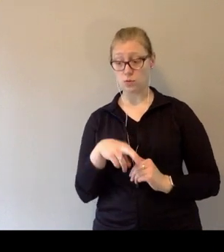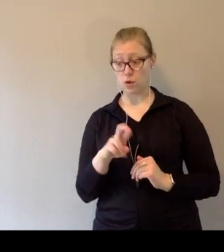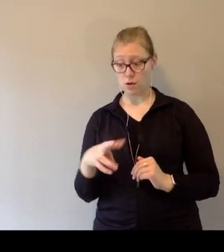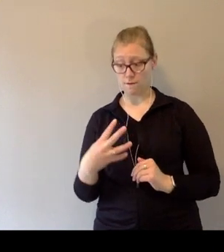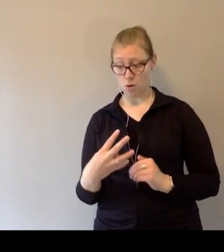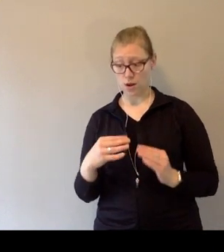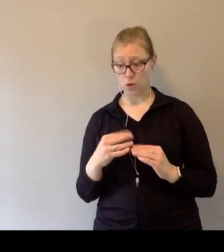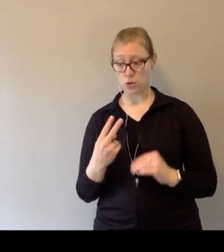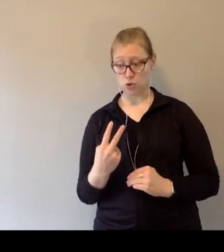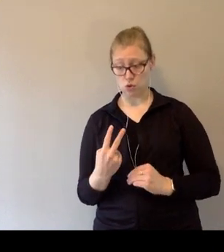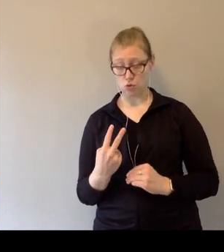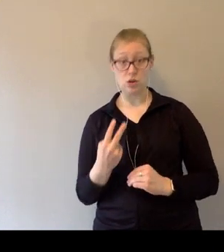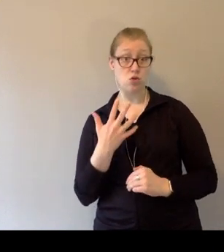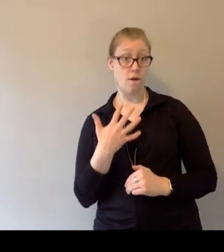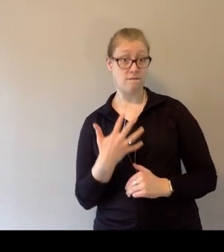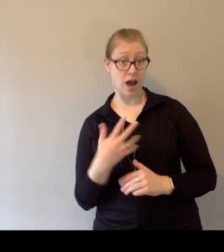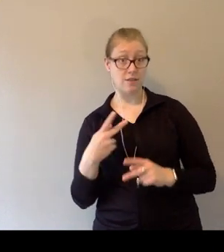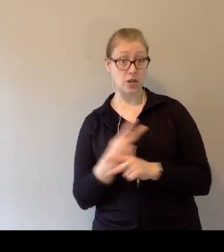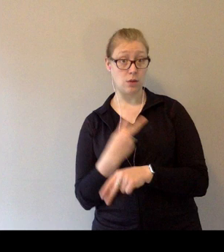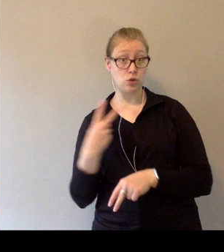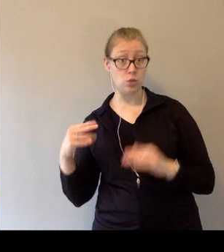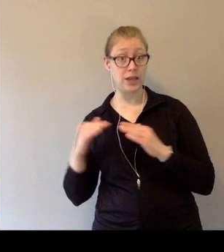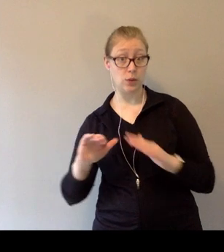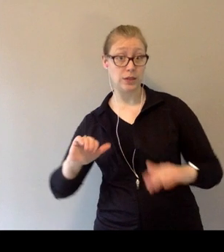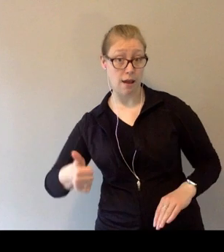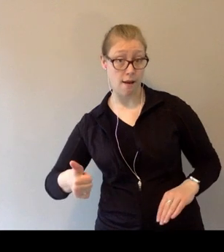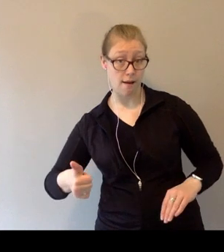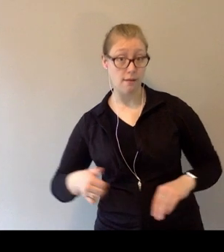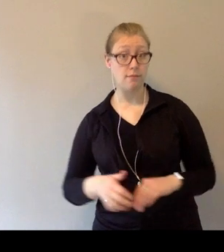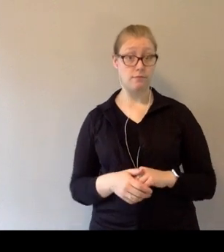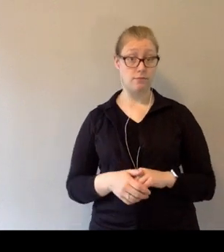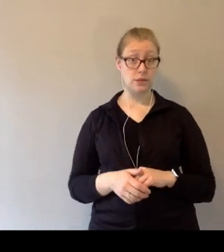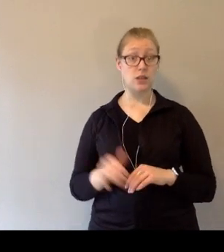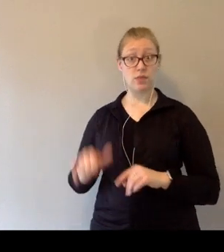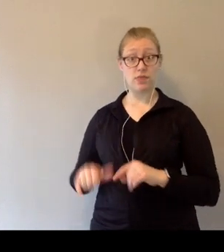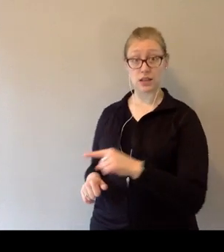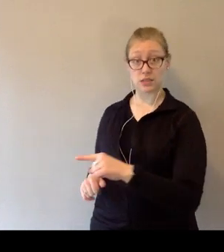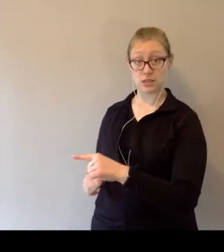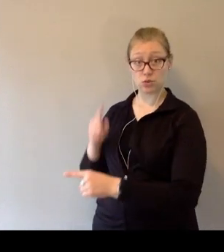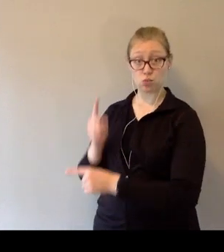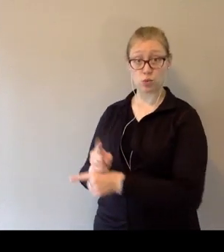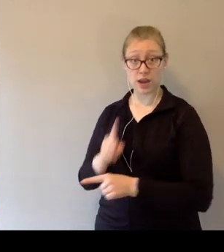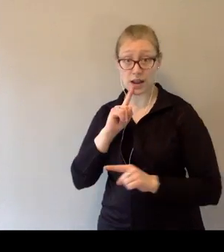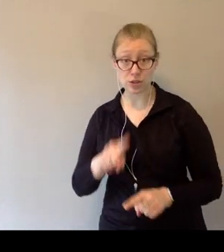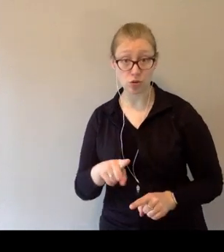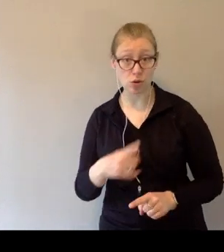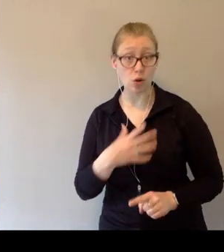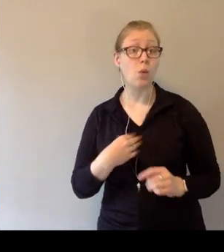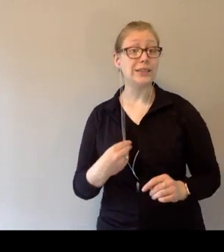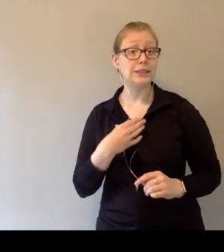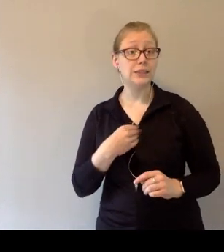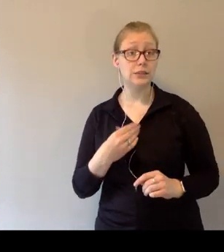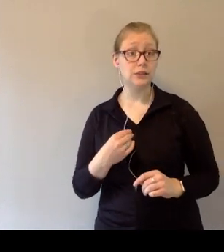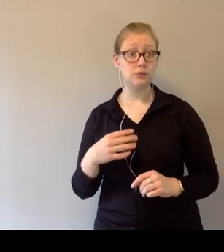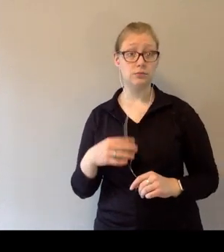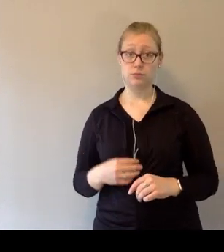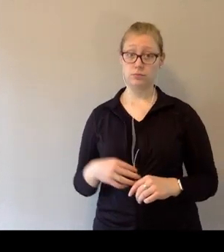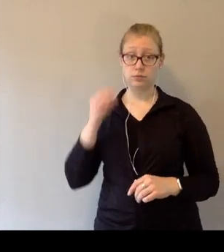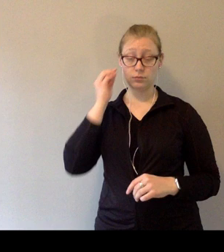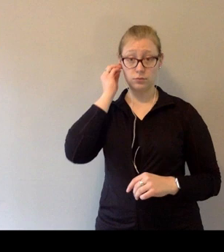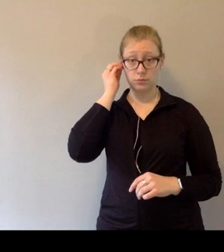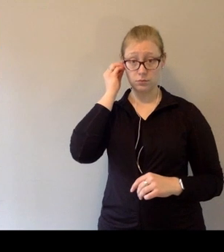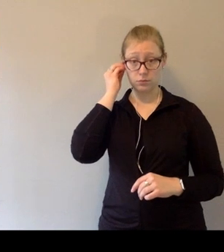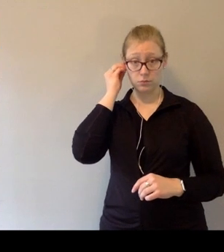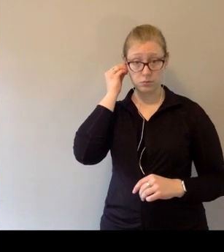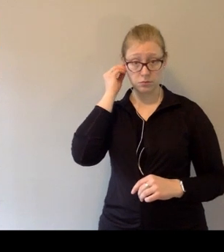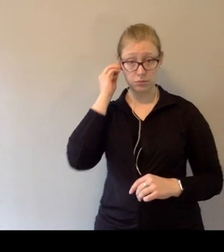we'll have 10 on the bottom. And so this would be the correct answer. So the sine of theta is going to be 7 times the square root of 2 divided by